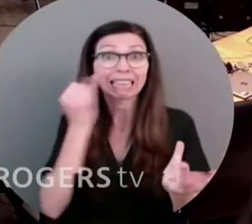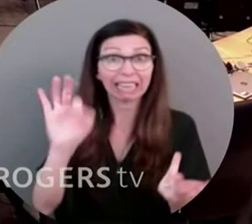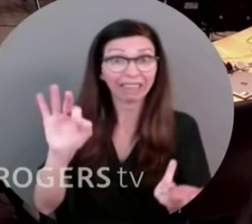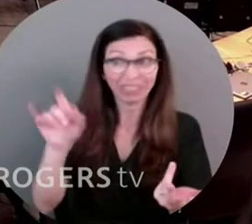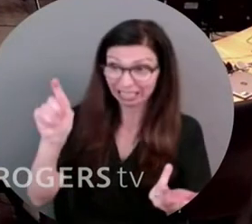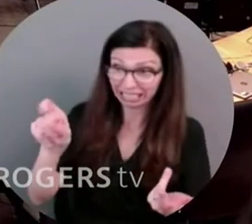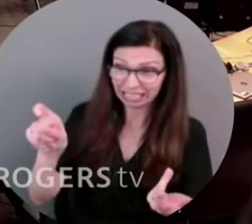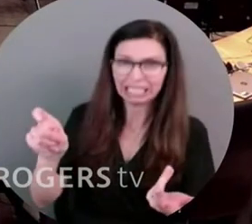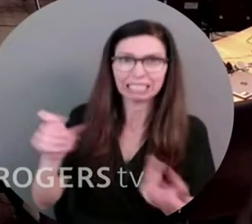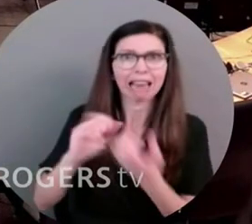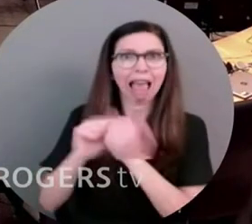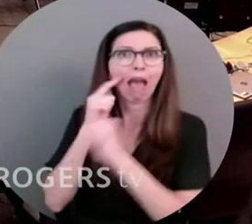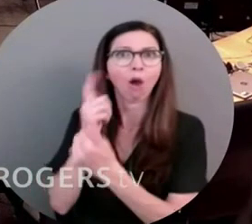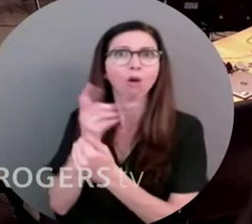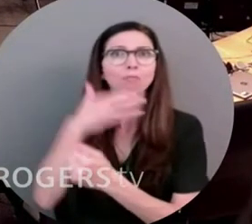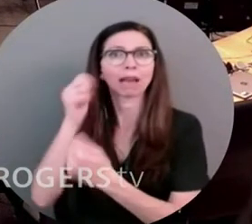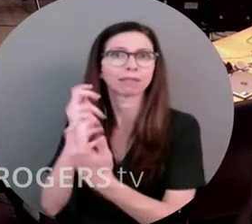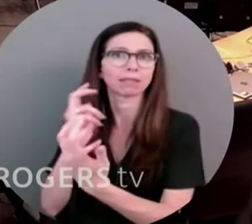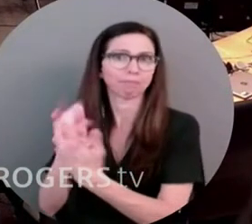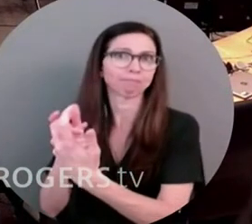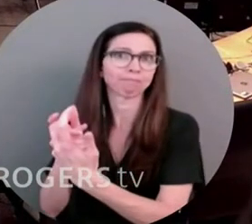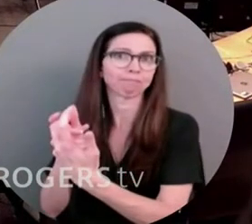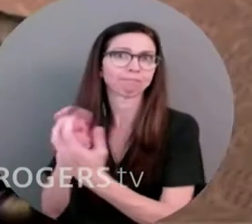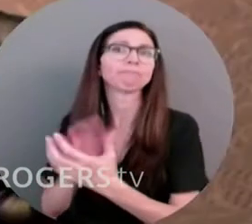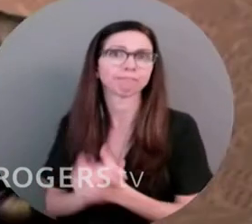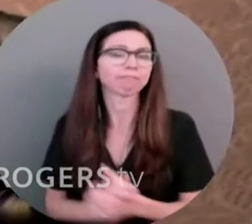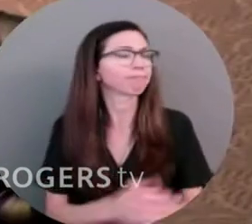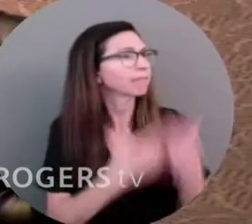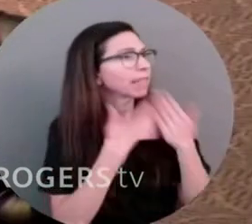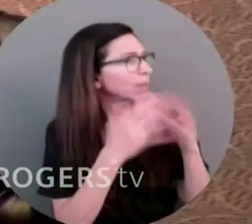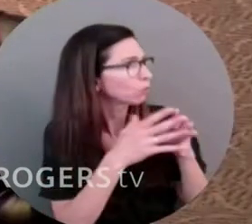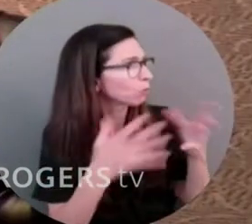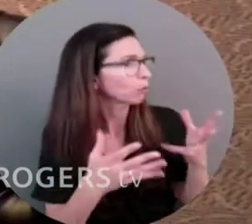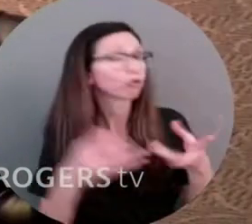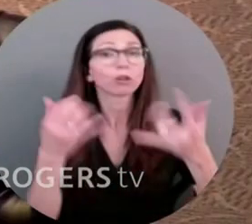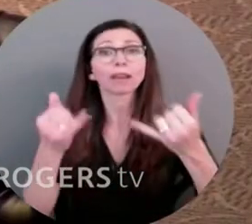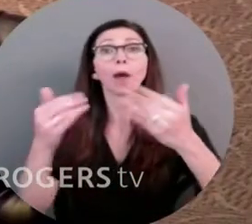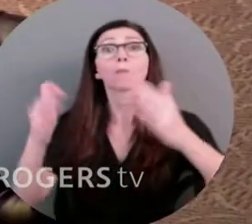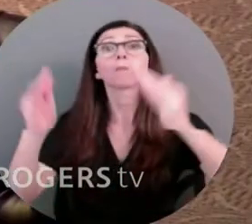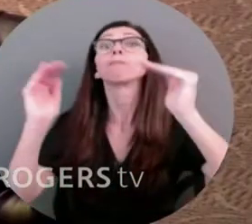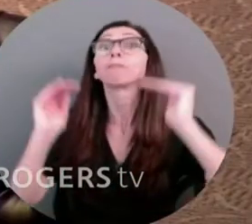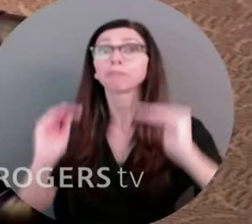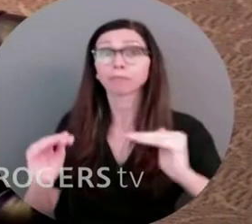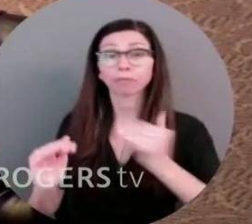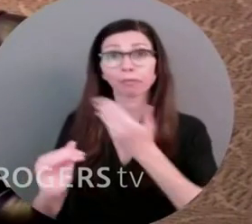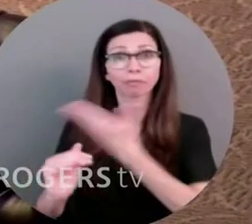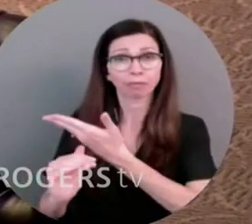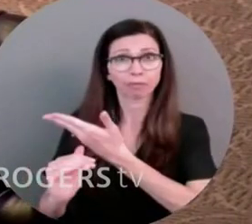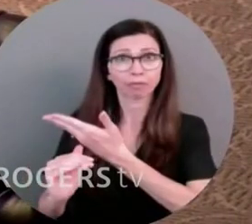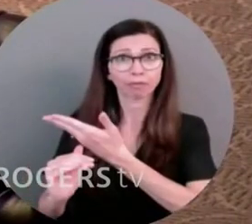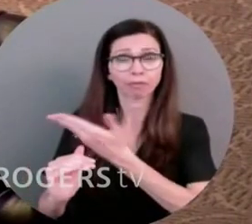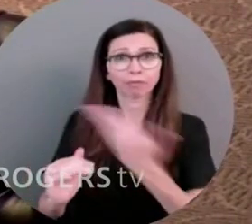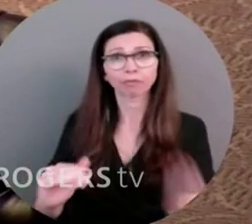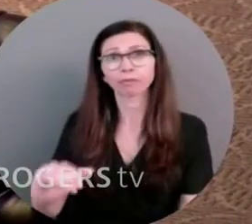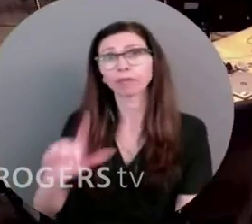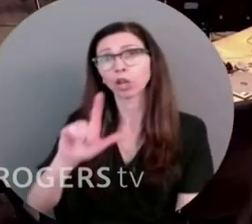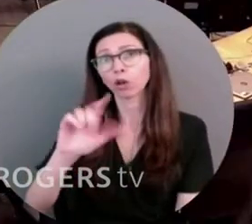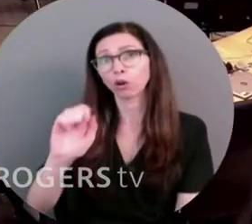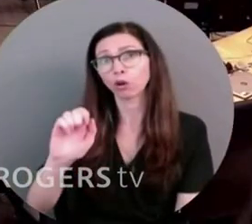Great, thanks so much. Thank you. Nous allons maintenant passer à Julien. Now move on to Julien Paquet from Le Droit